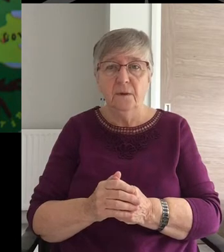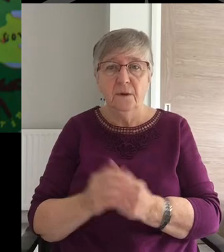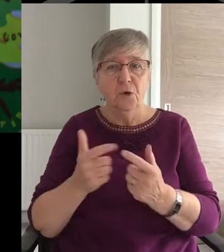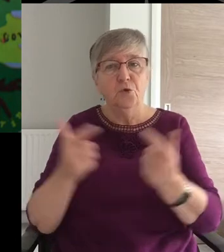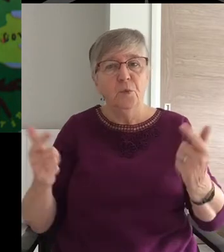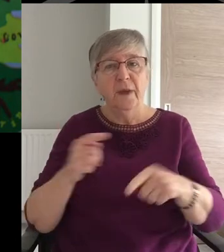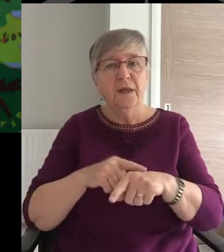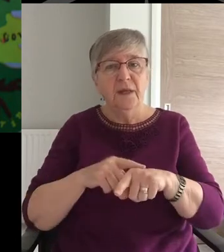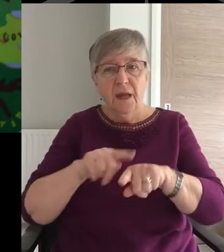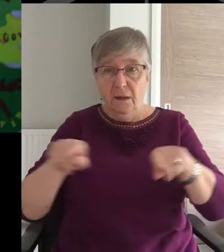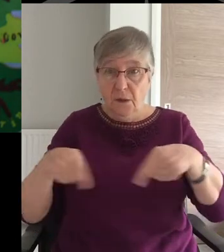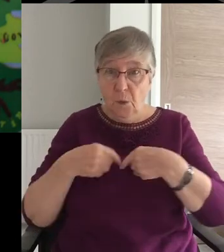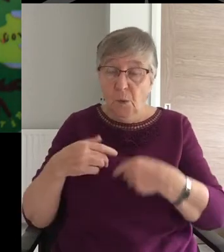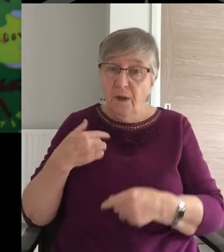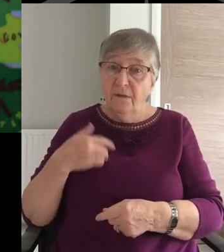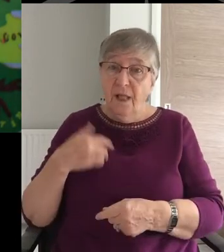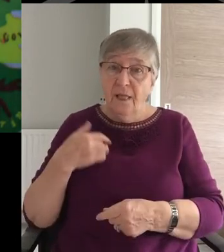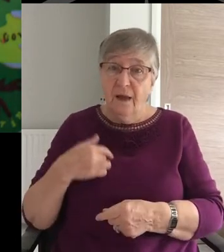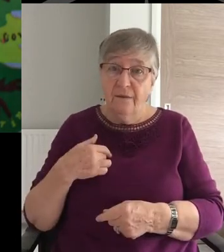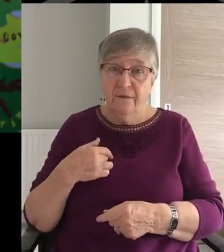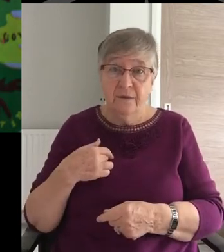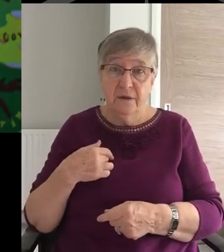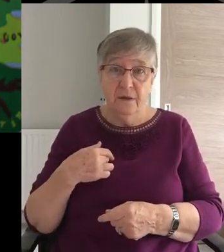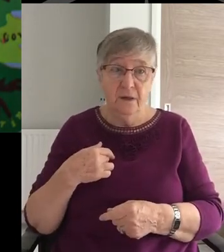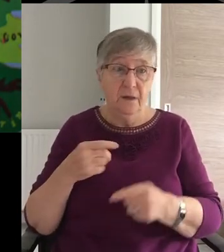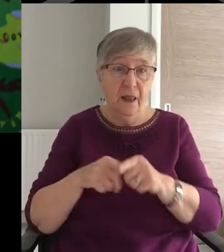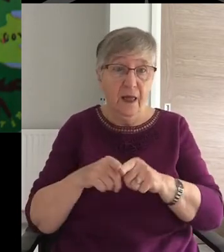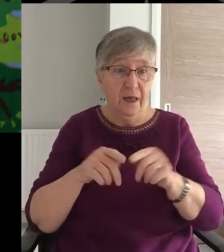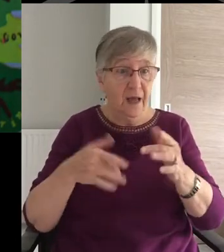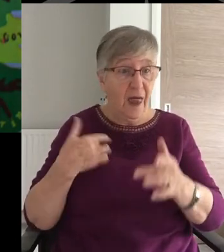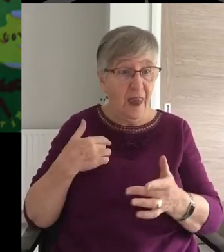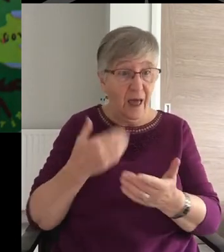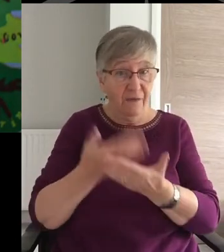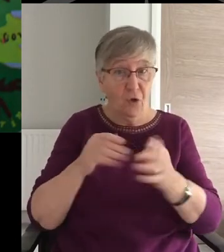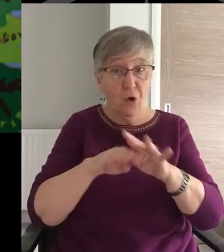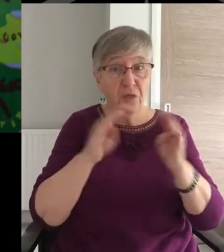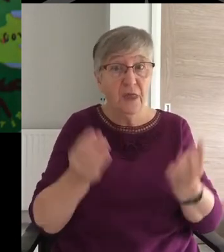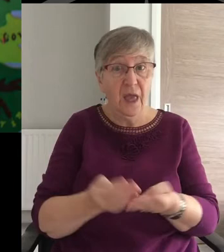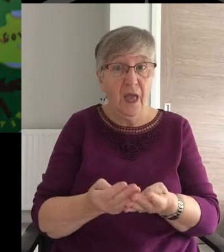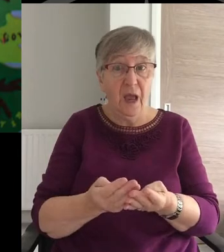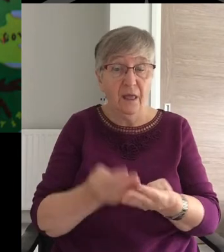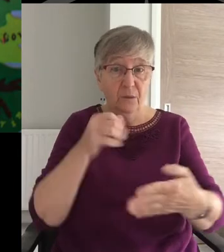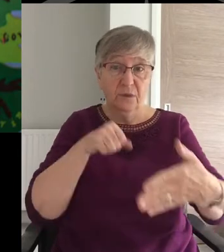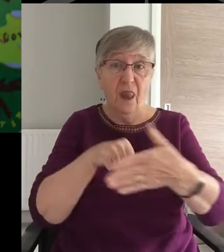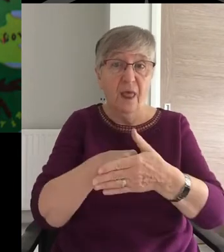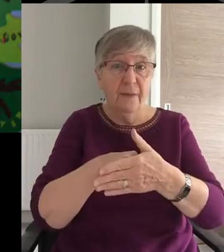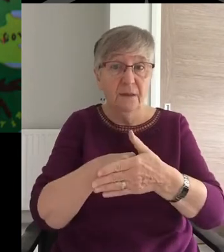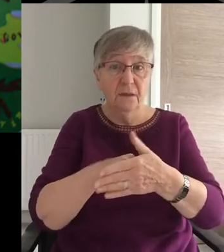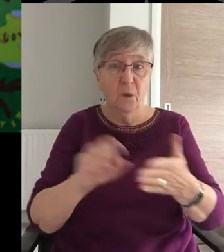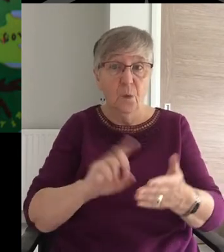Too often we've lived as if this earth and life upon this earth was the limit of our horizons.